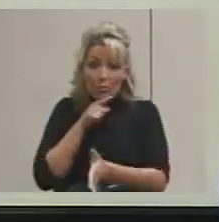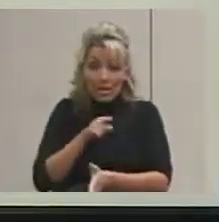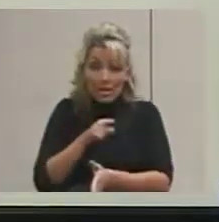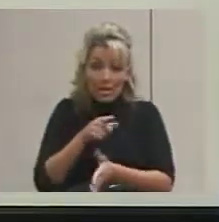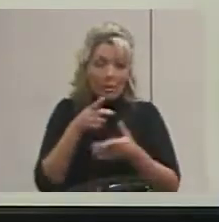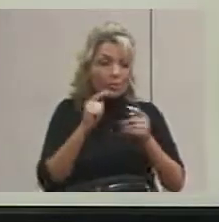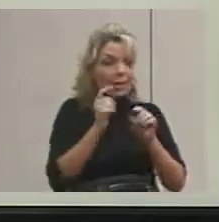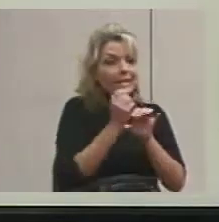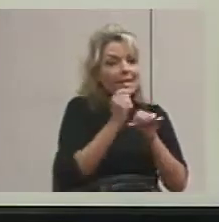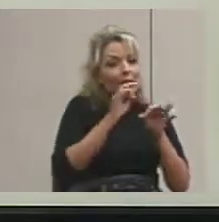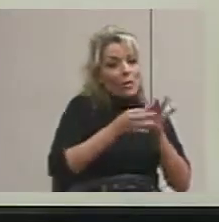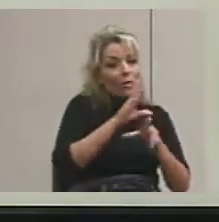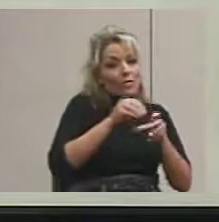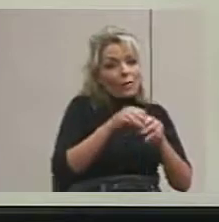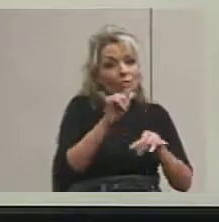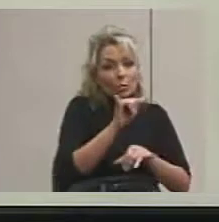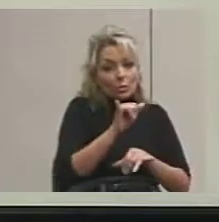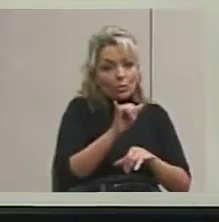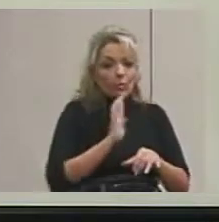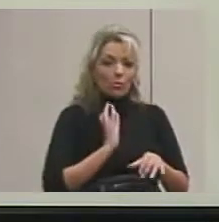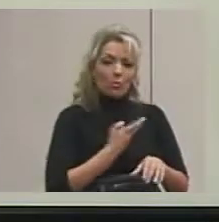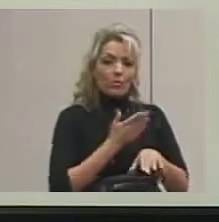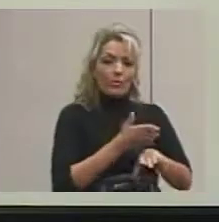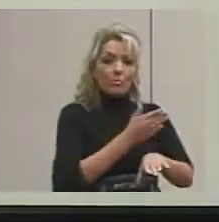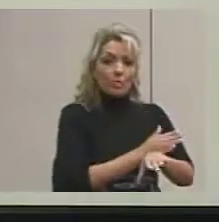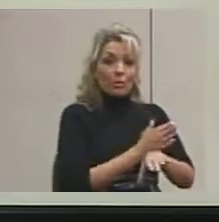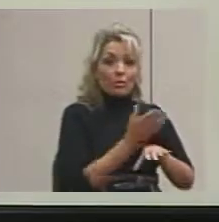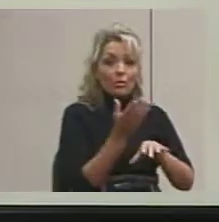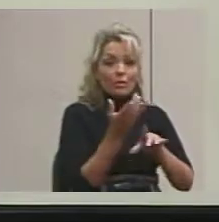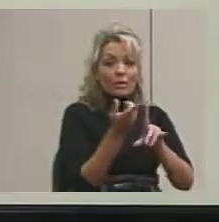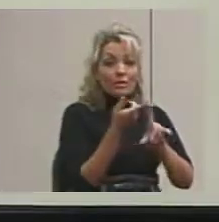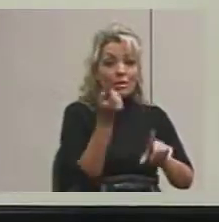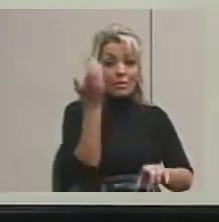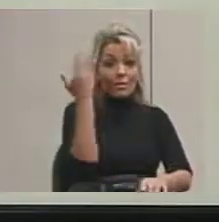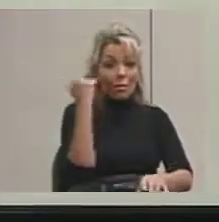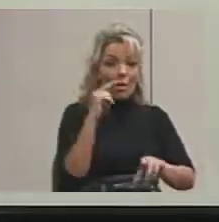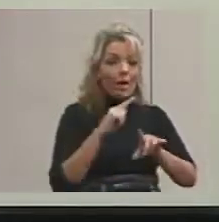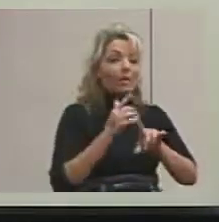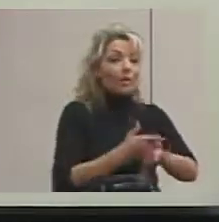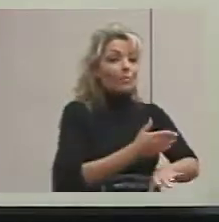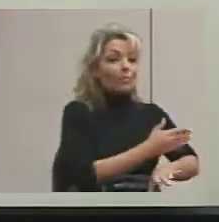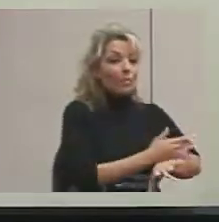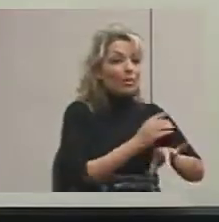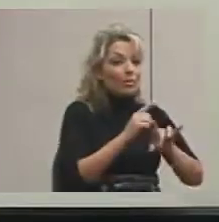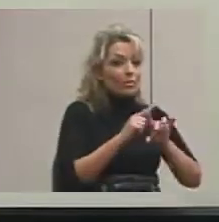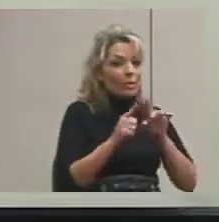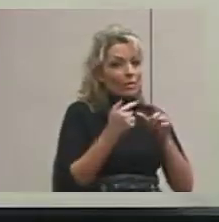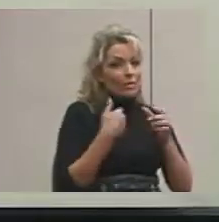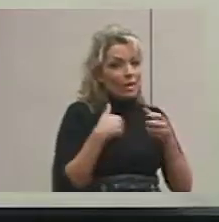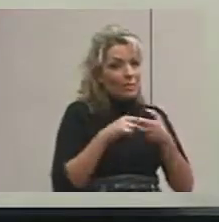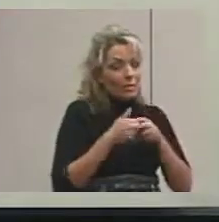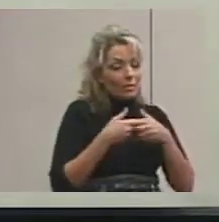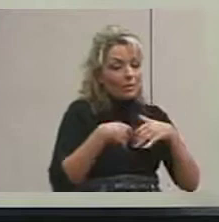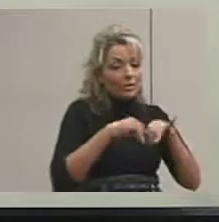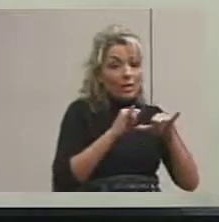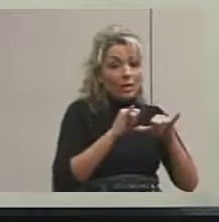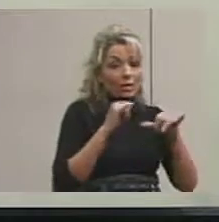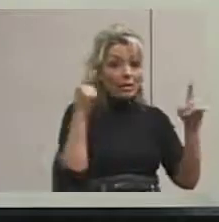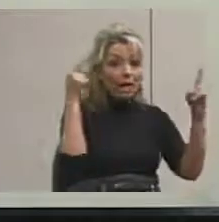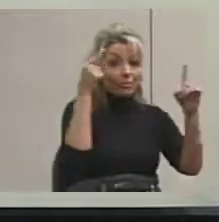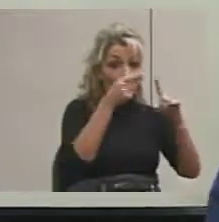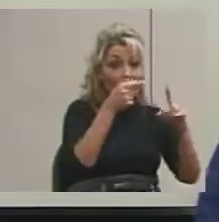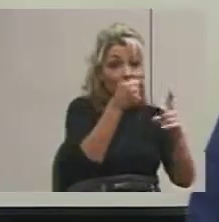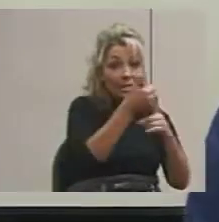we've gotten a lot done since last time, but we still have a real big issue. Objectively, he's a senior, and most of the